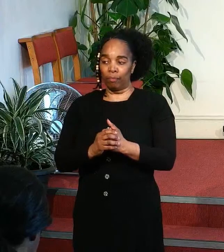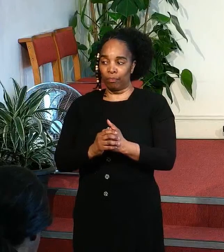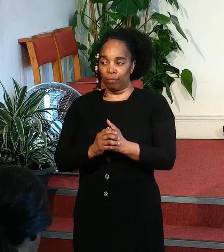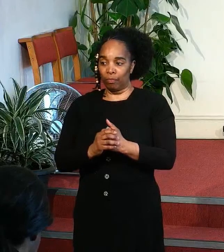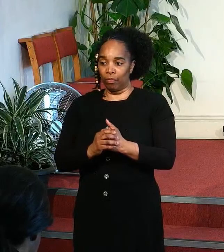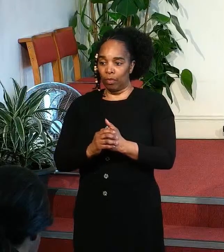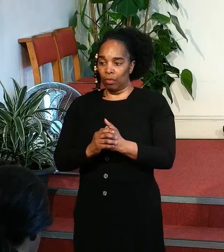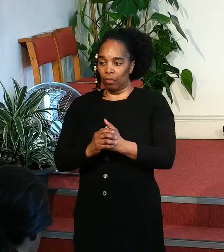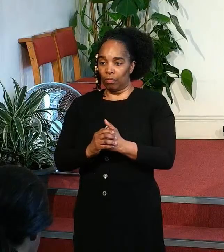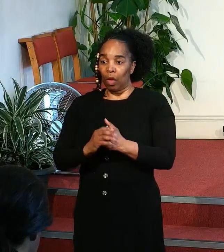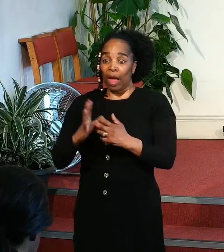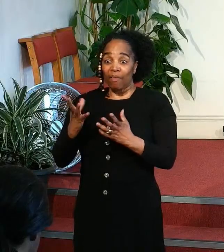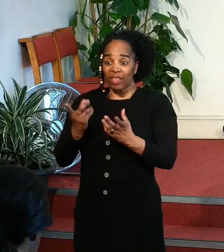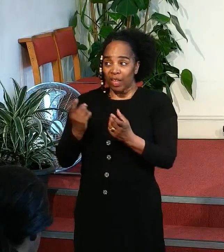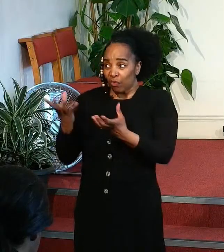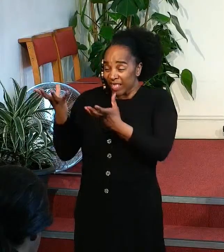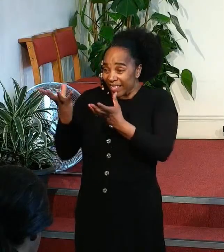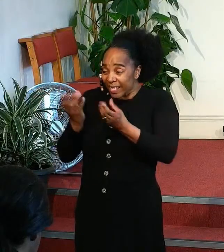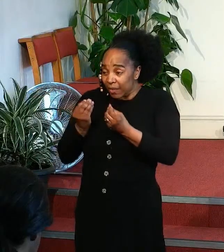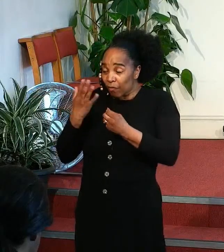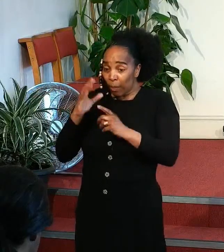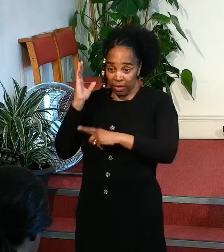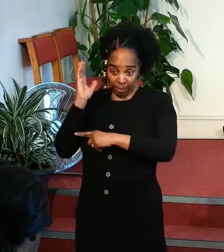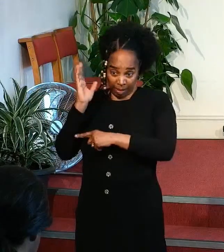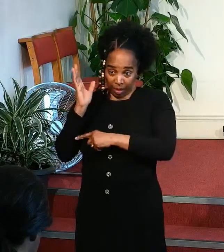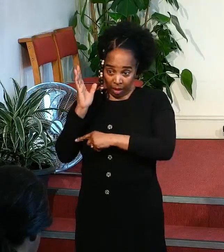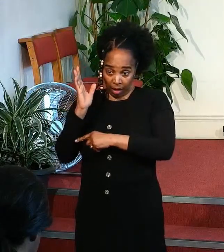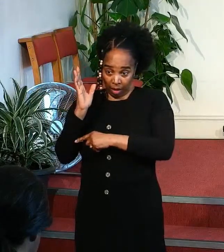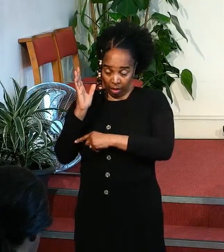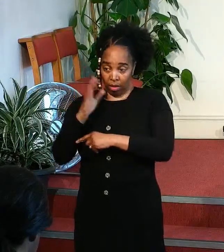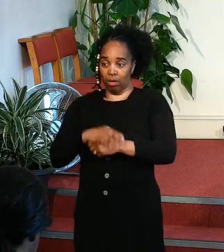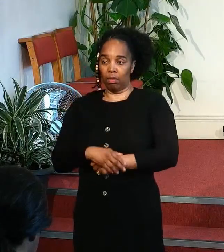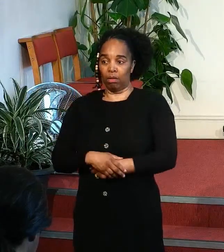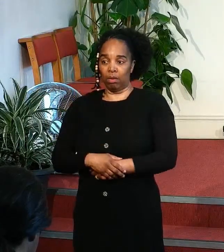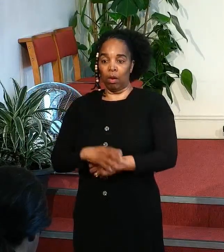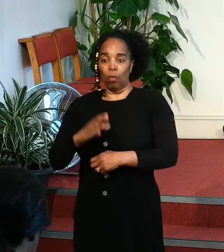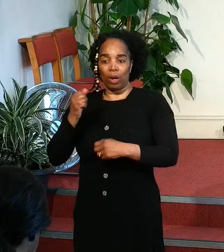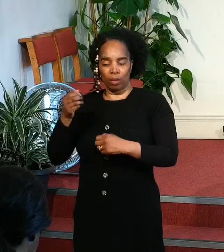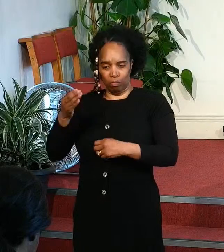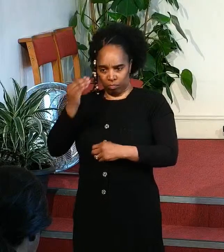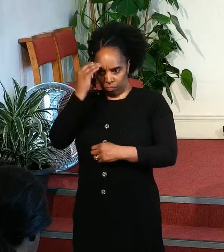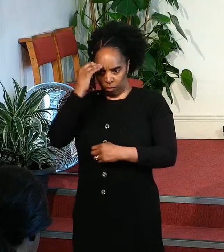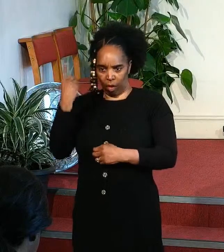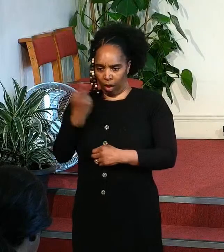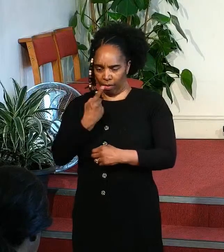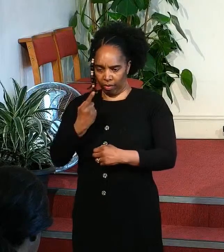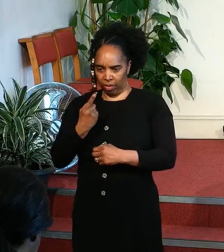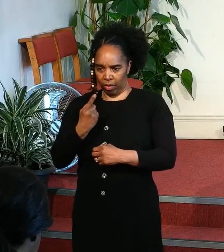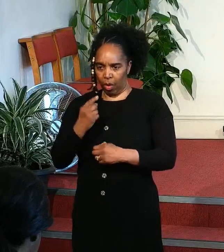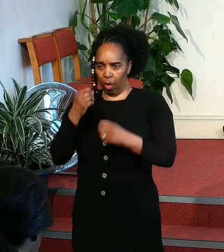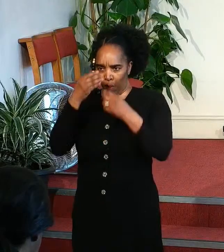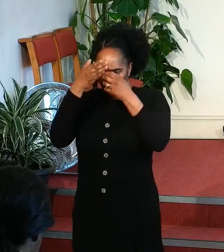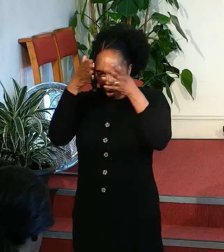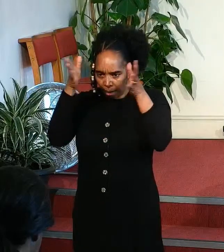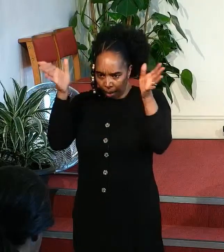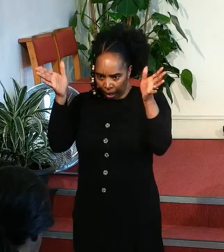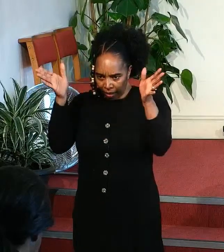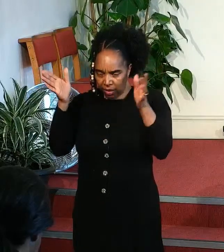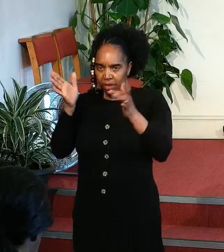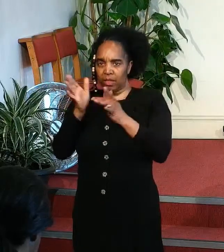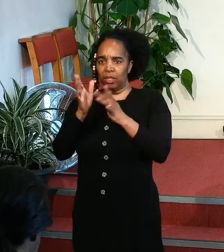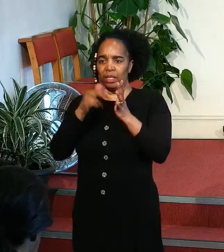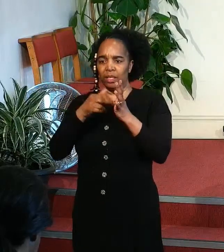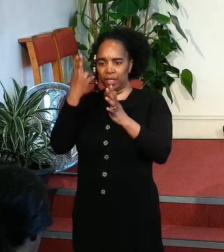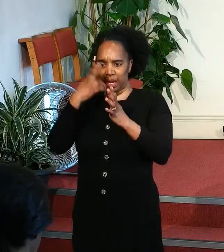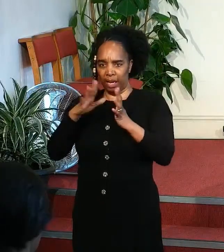every droplet that we will collect one way or another. Father, thank you and bless us, I pray. Open our minds. In Jesus'